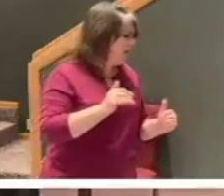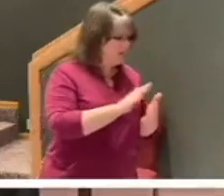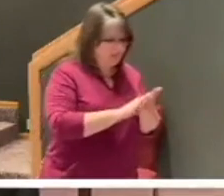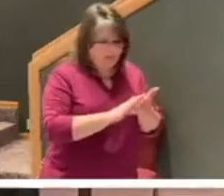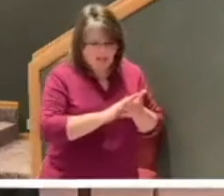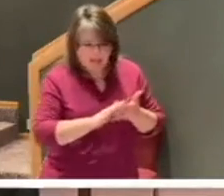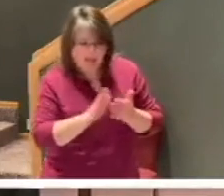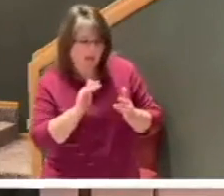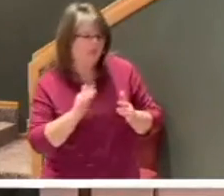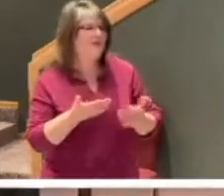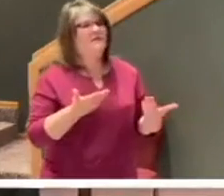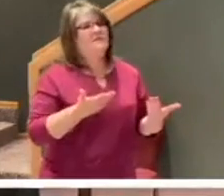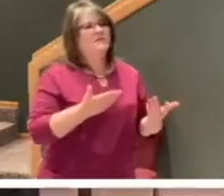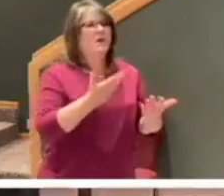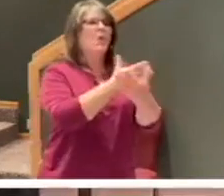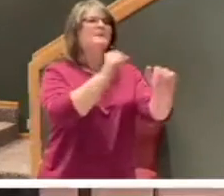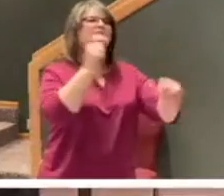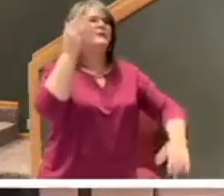one day.